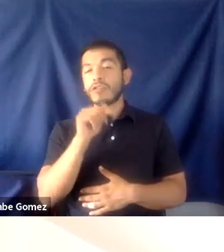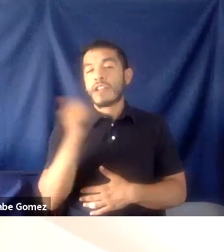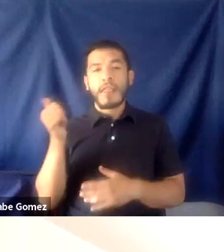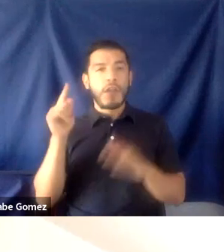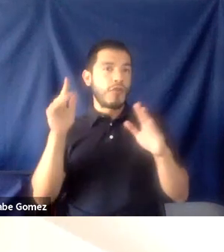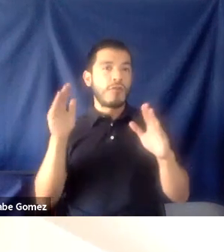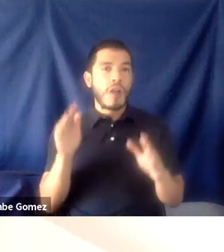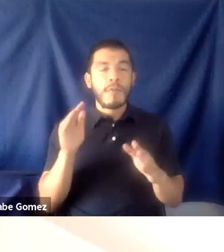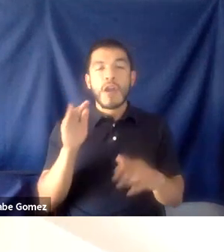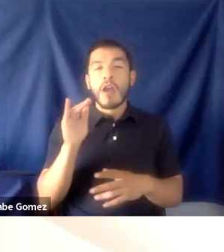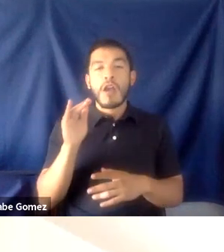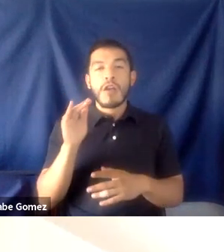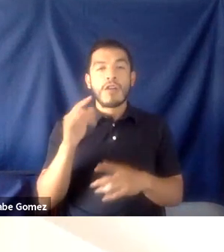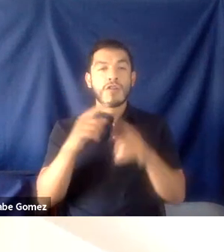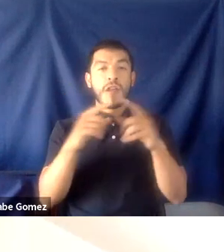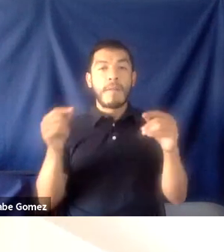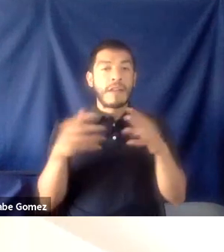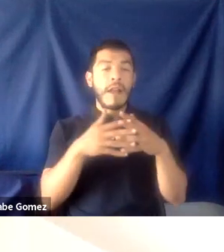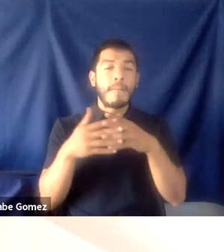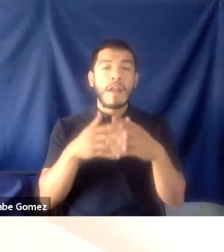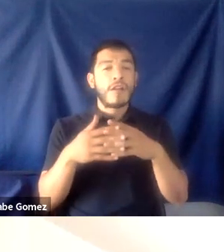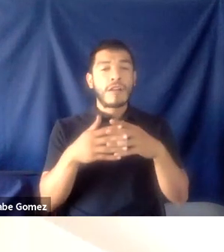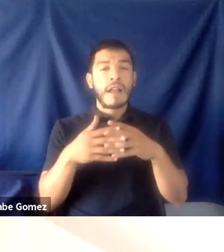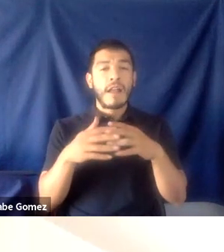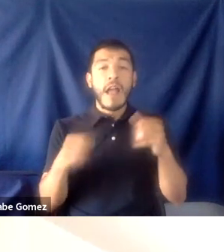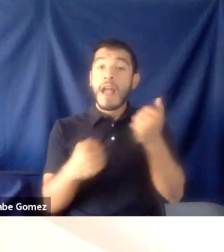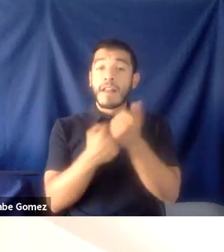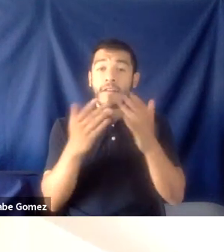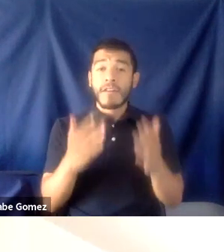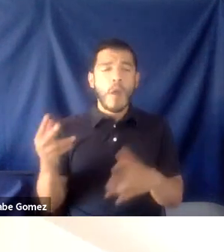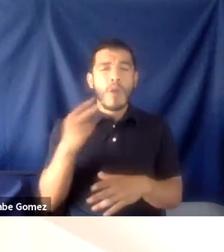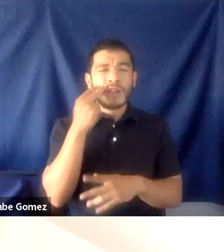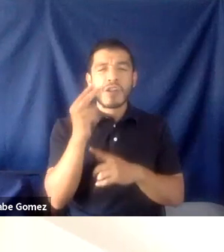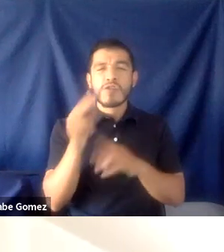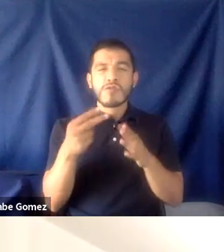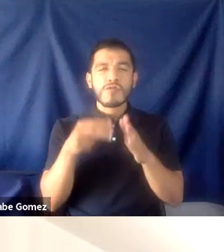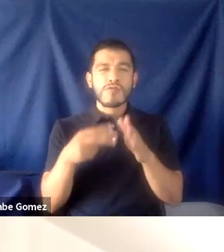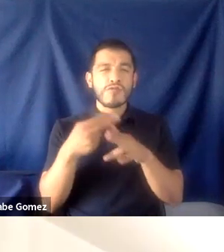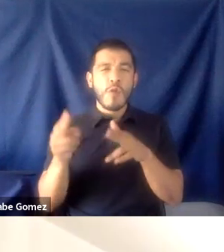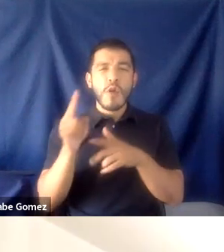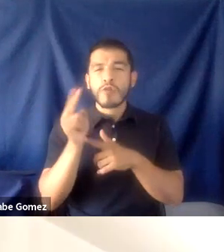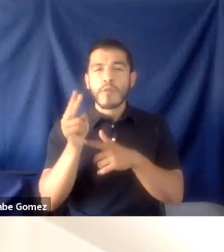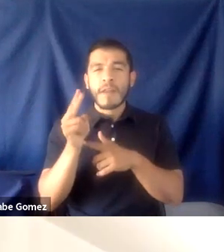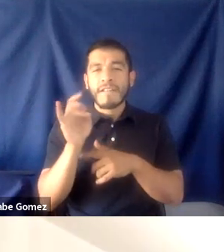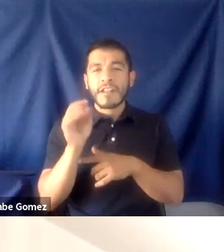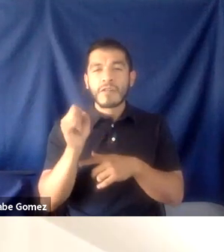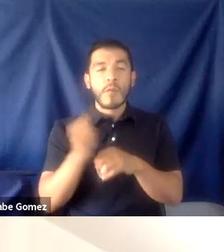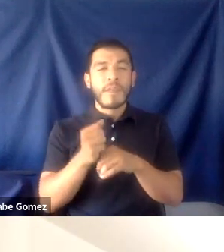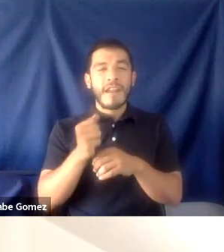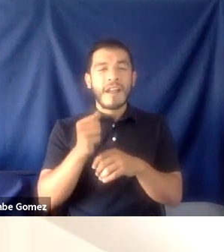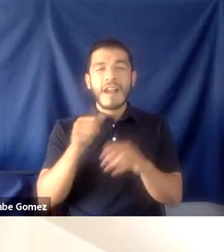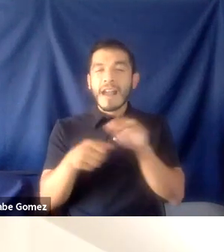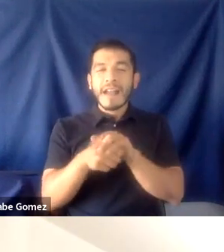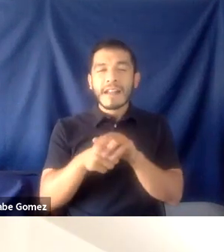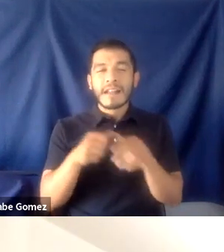activist. We're releasing short videos, 2-minute videos of kind of a hidden history between Black Asian